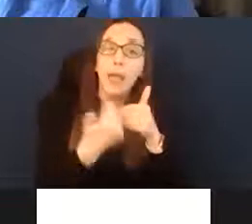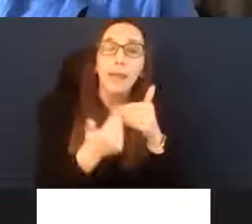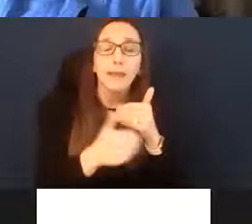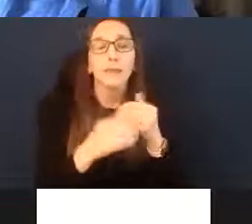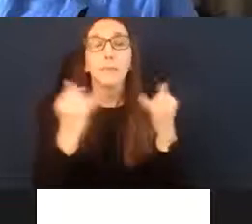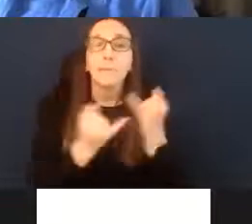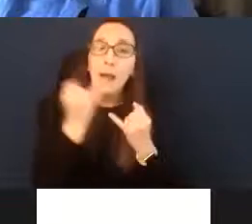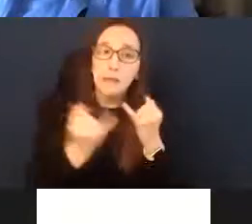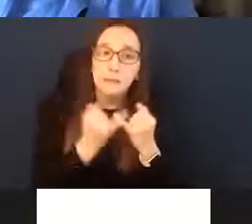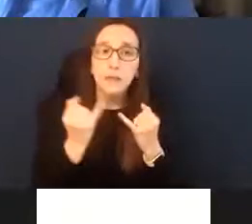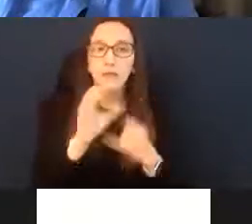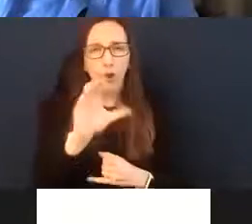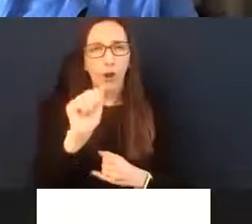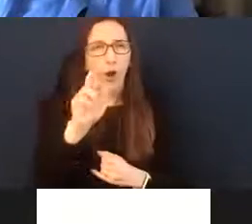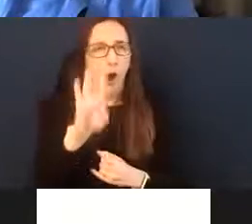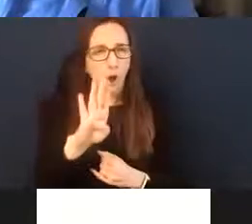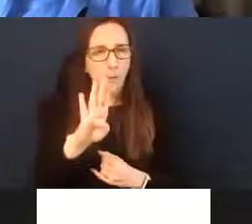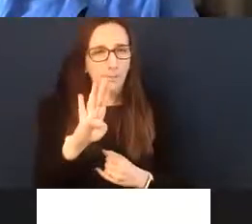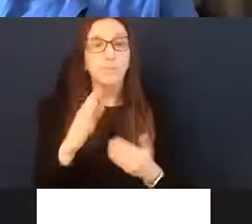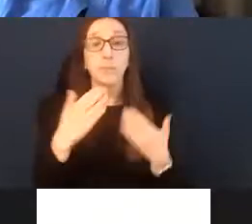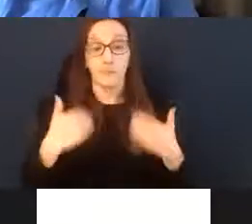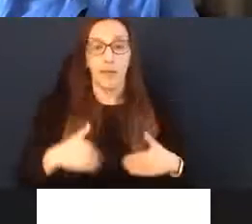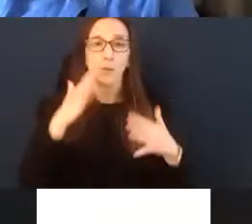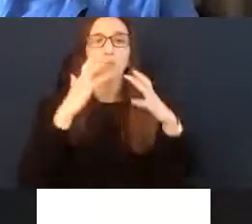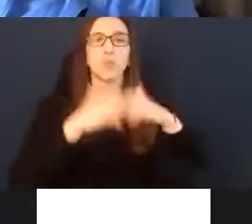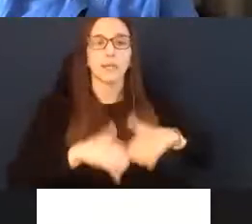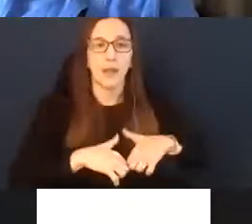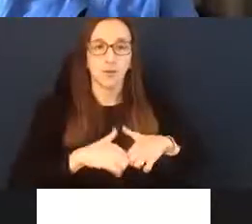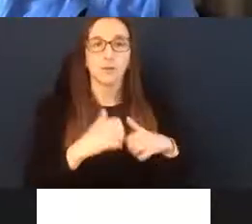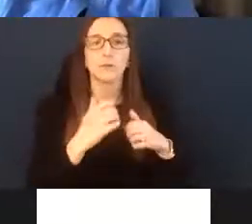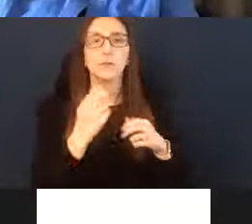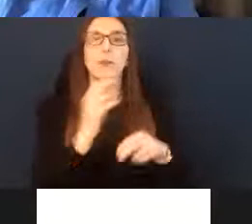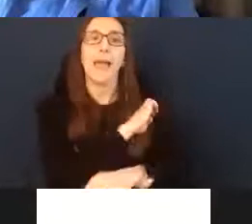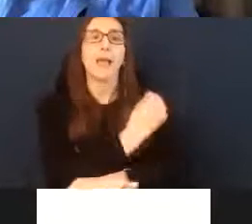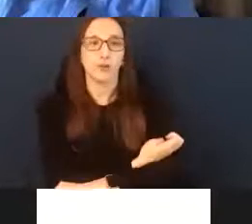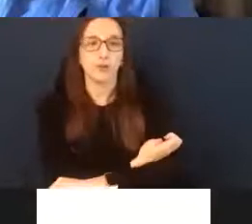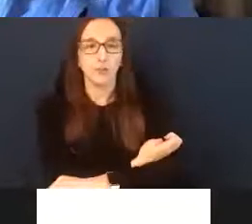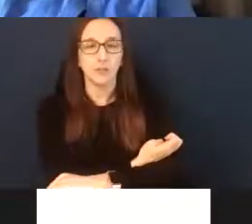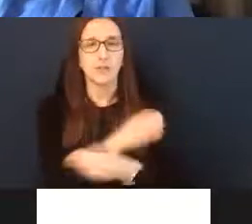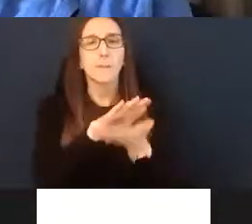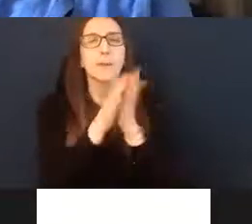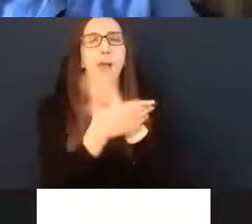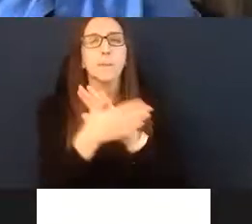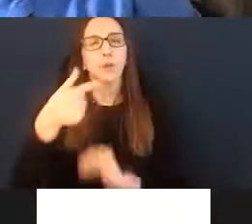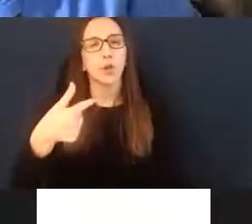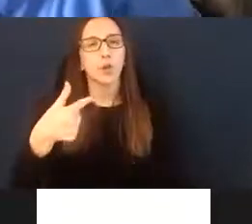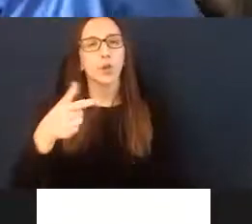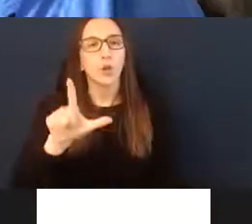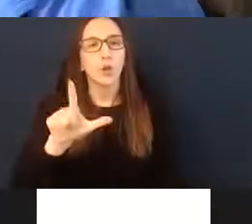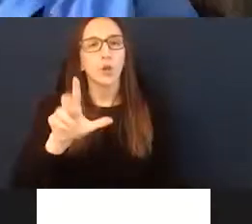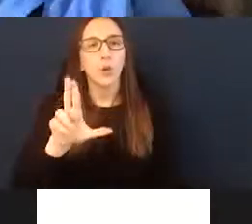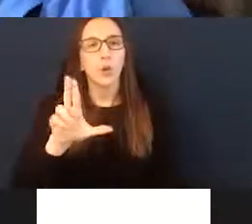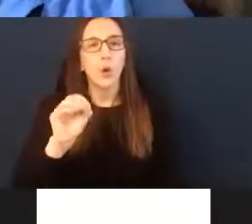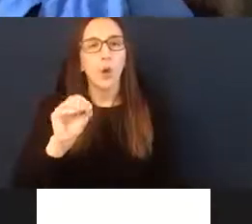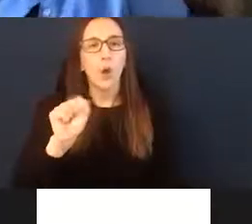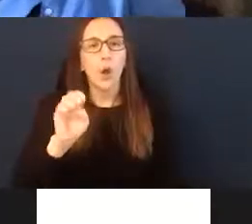from a carb. So the bread or carbs break down into something called glucose and is absorbed in the